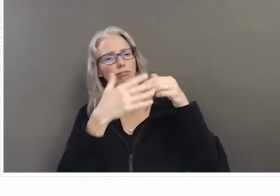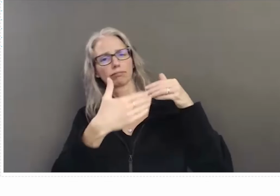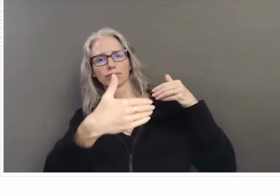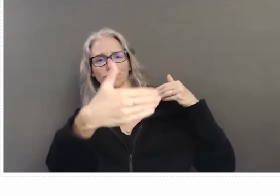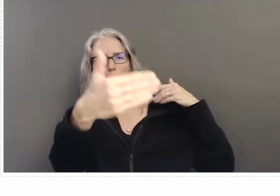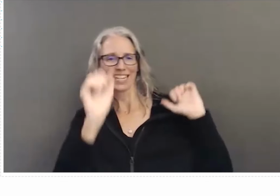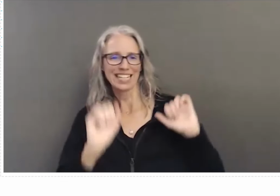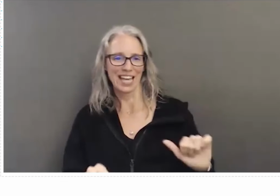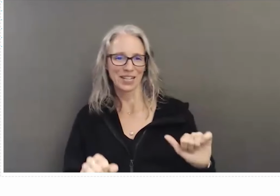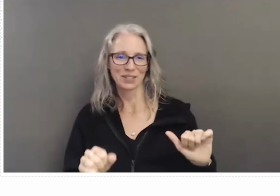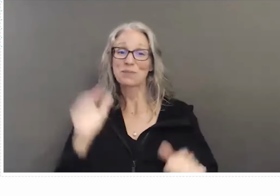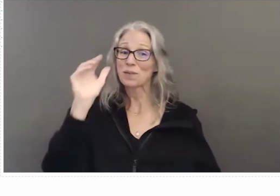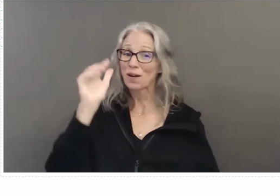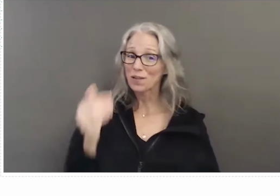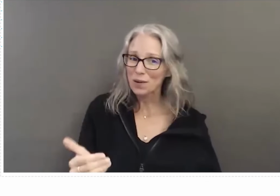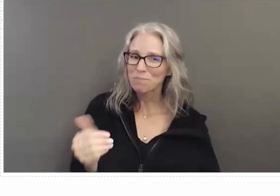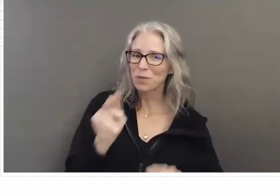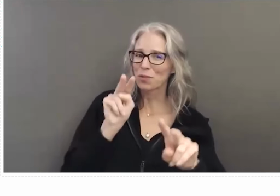forward to chatting.